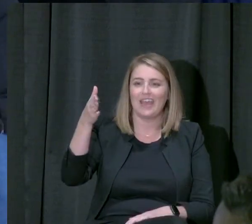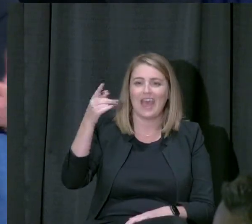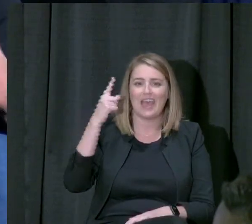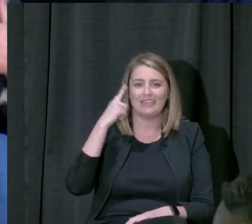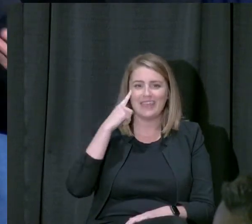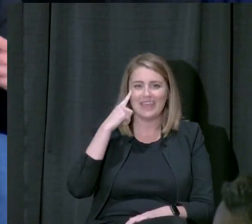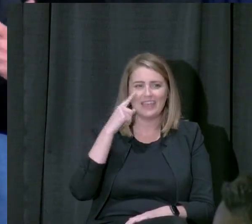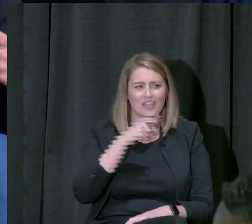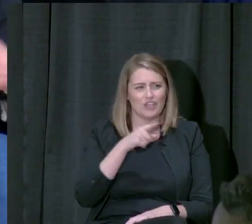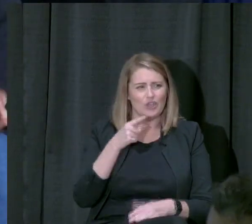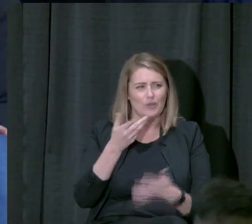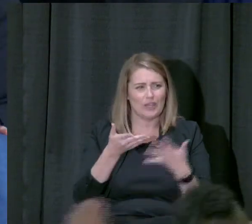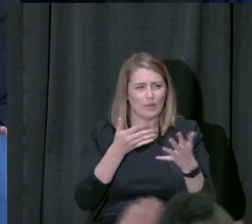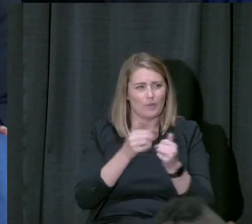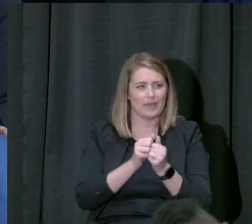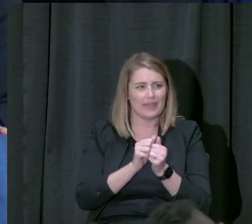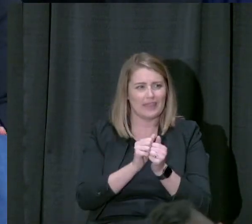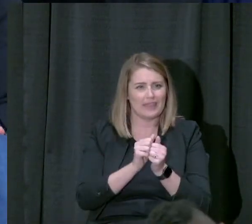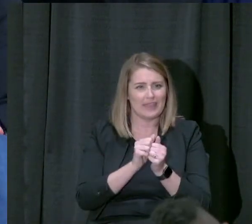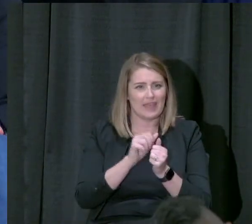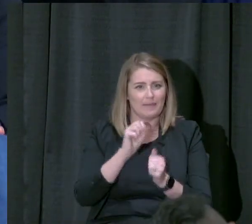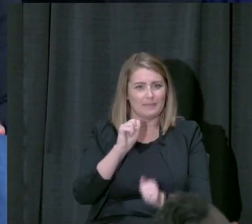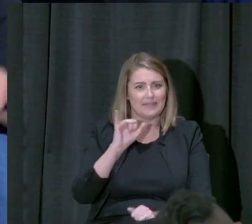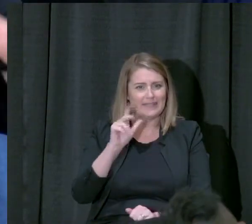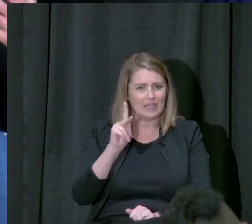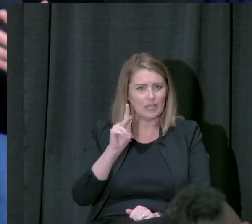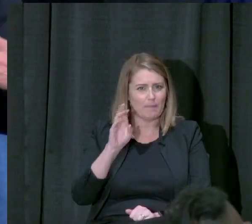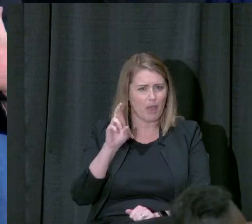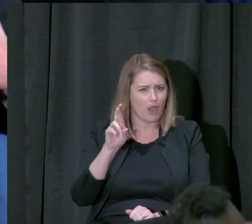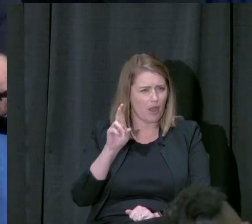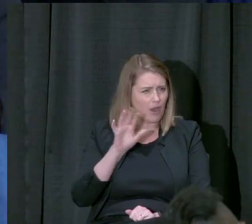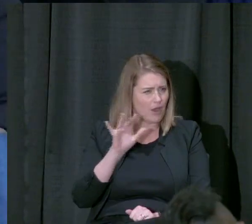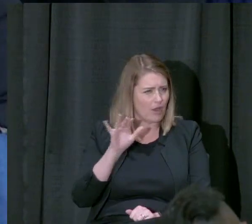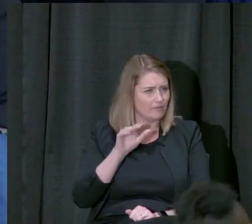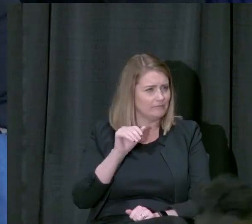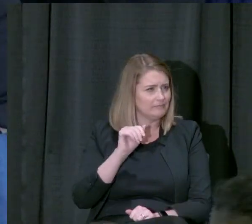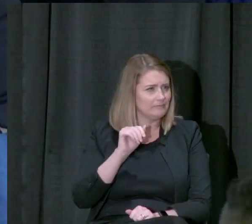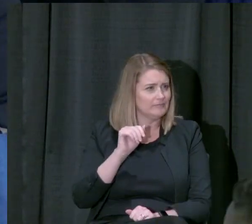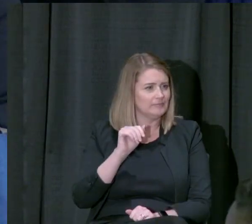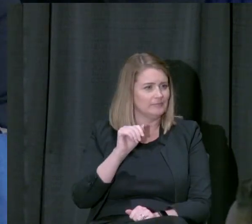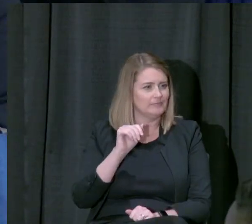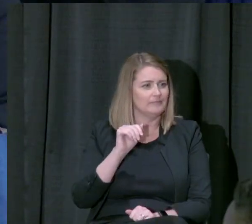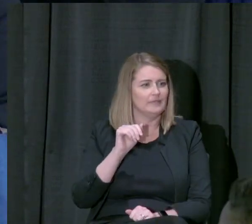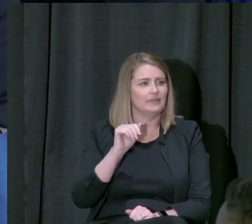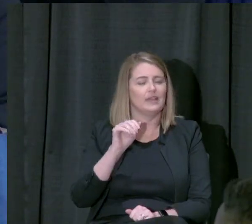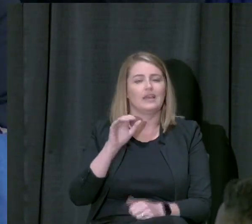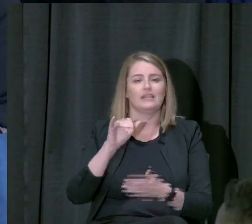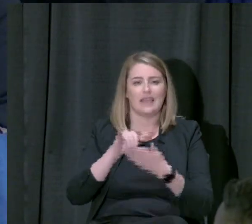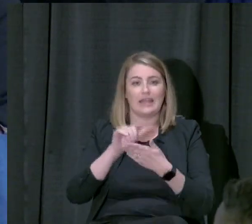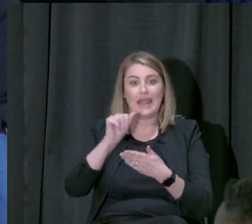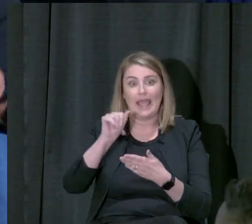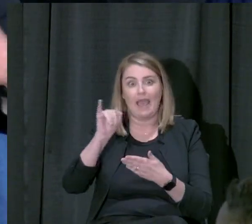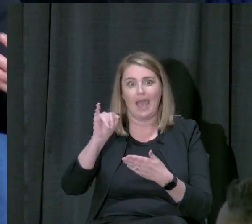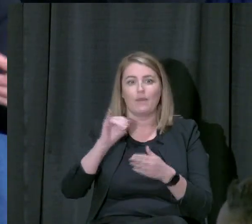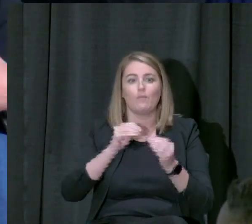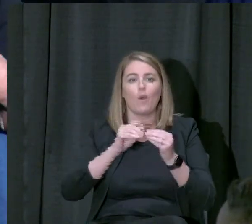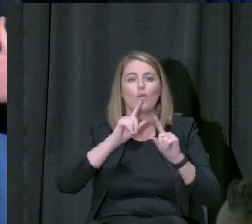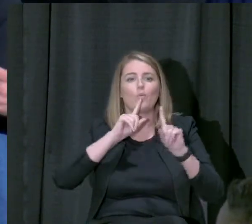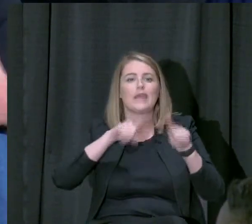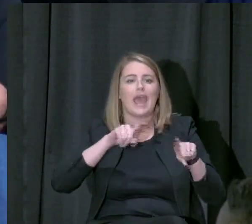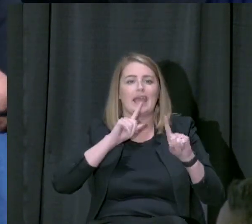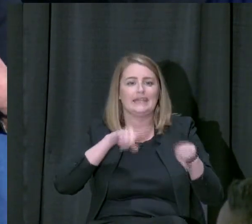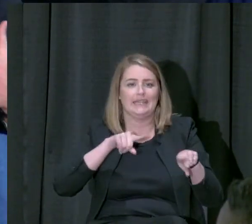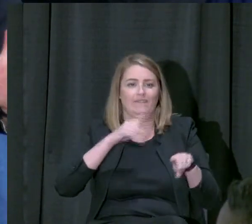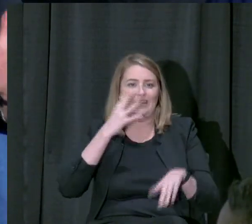far everybody who has interacted with artificial intelligence has noticed that it's more of a reactive